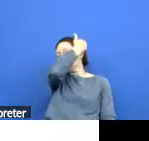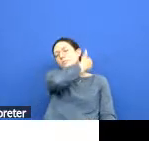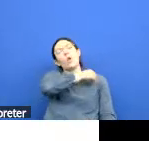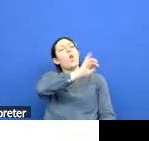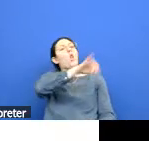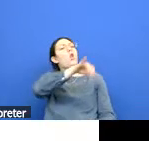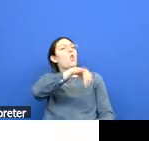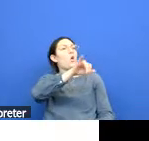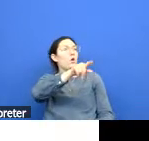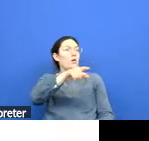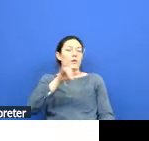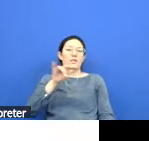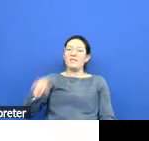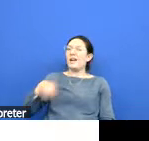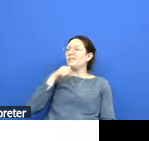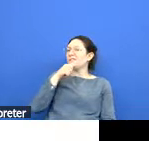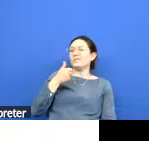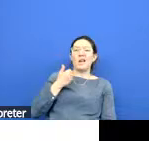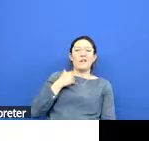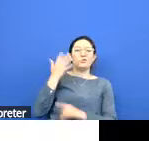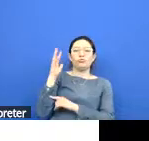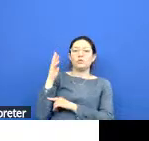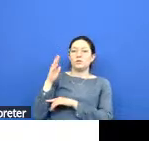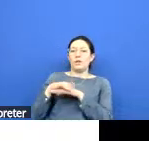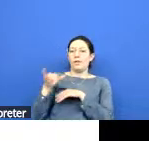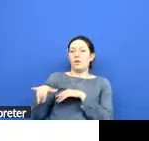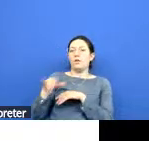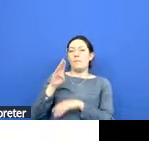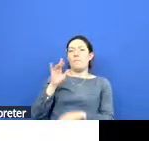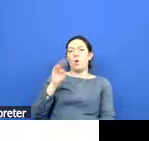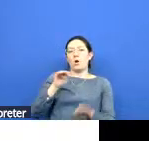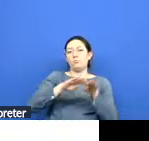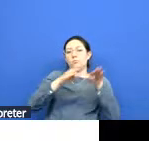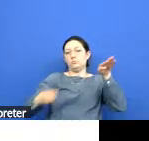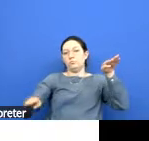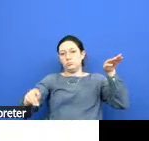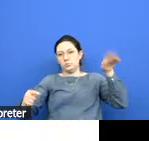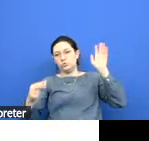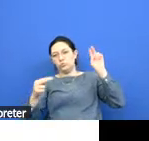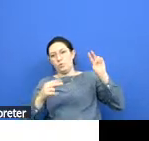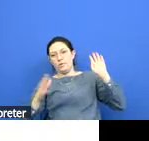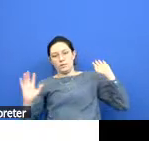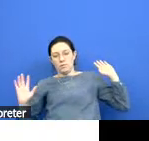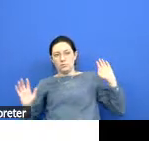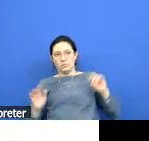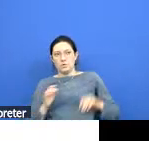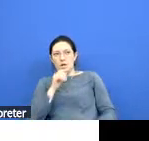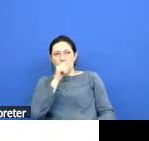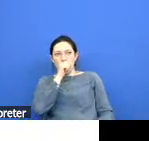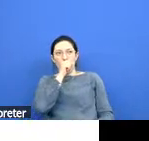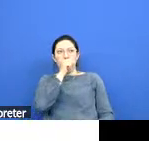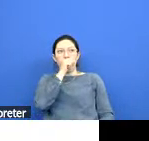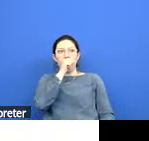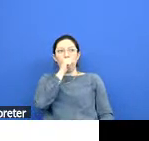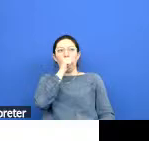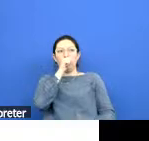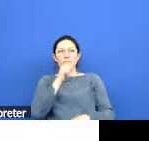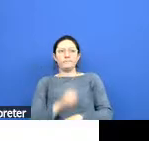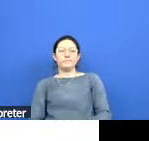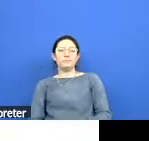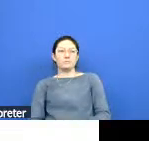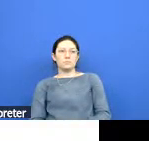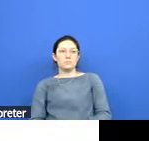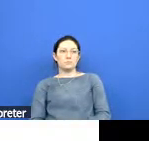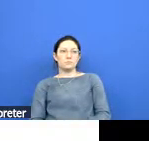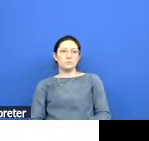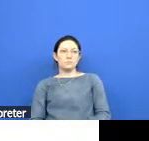This doesn't have vegetation on it. This is, the berm is, Right. what's showing the berm is the elevated, but they're leaving all